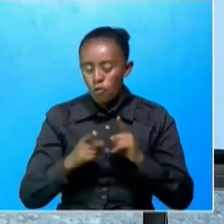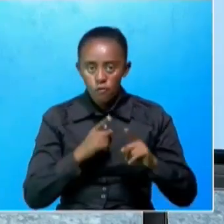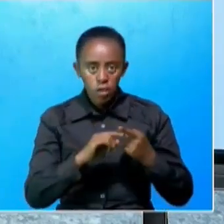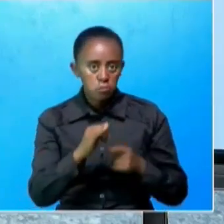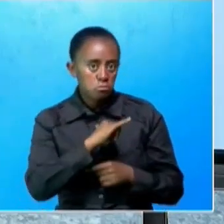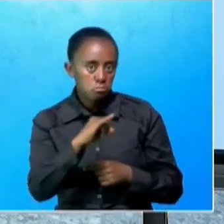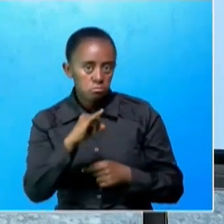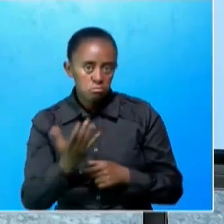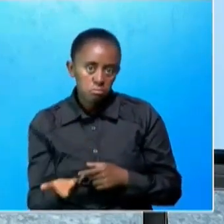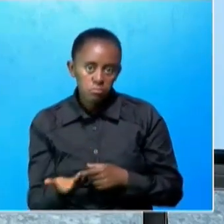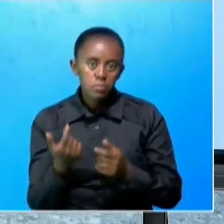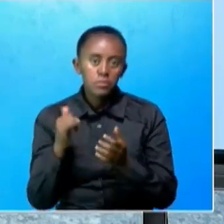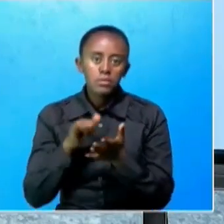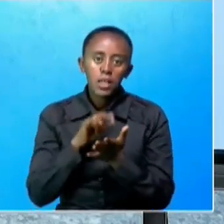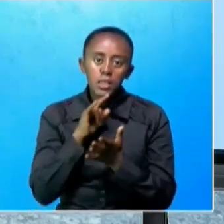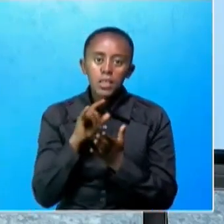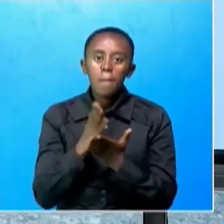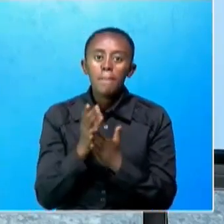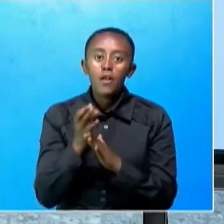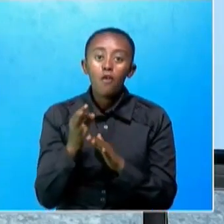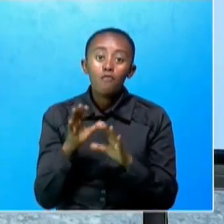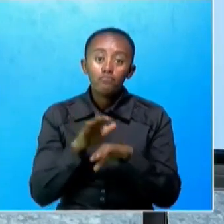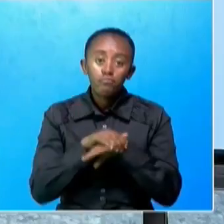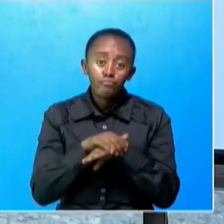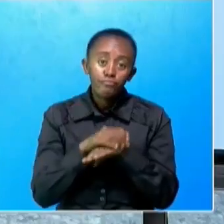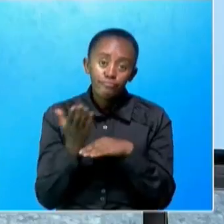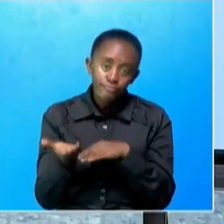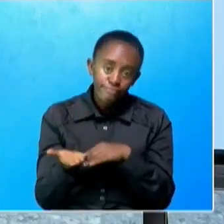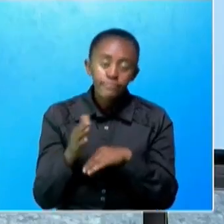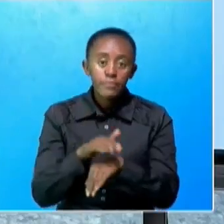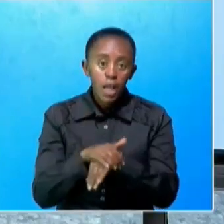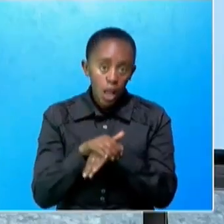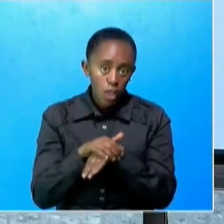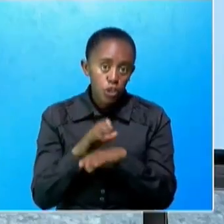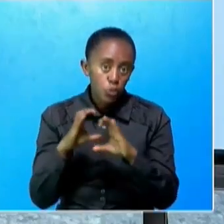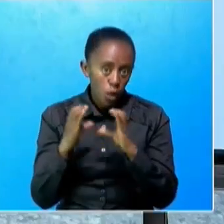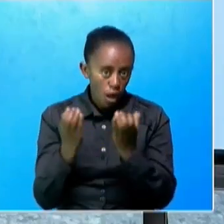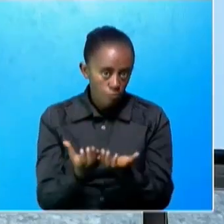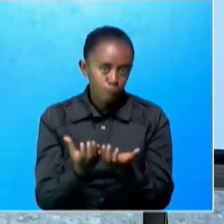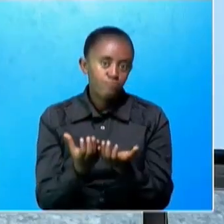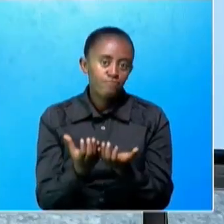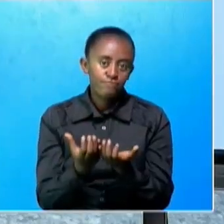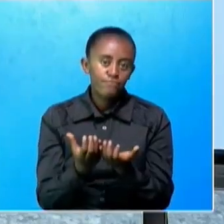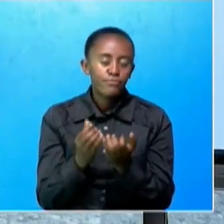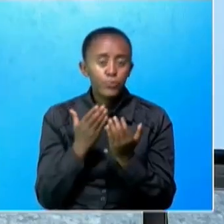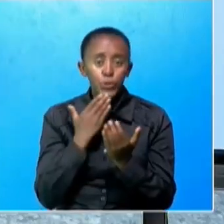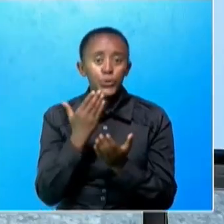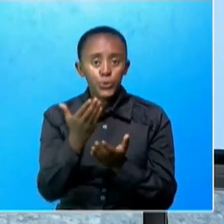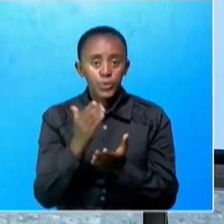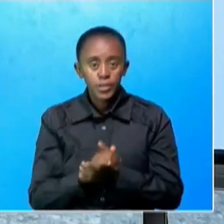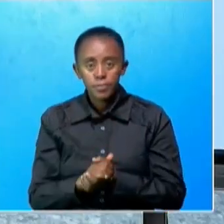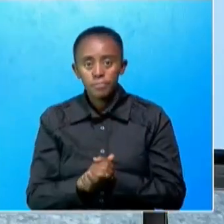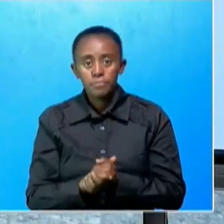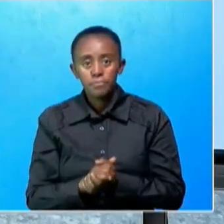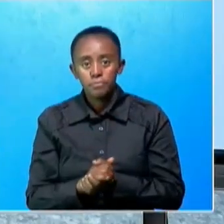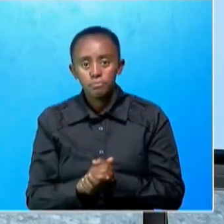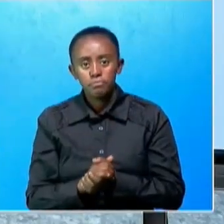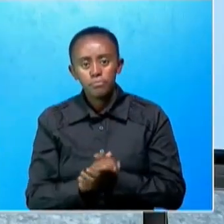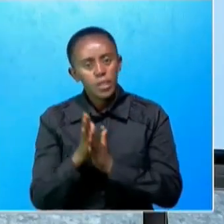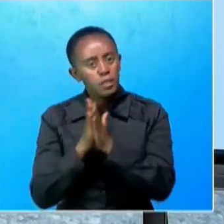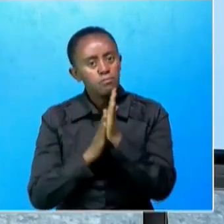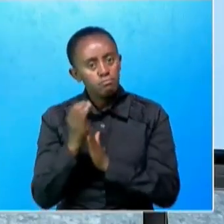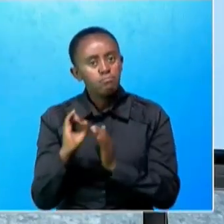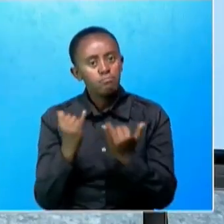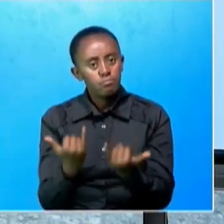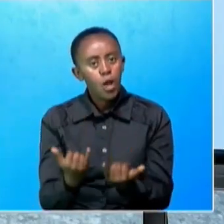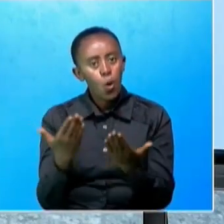too. If that is a medium of instruction, that's English in your classrooms. Good. Interesting. Now